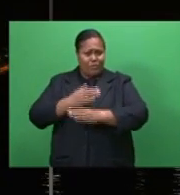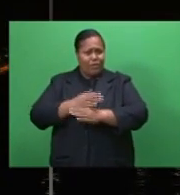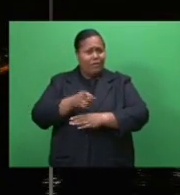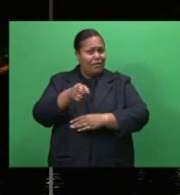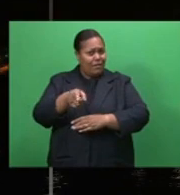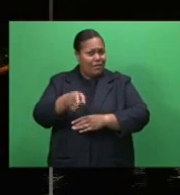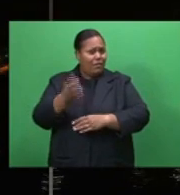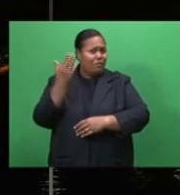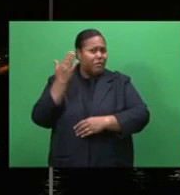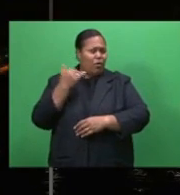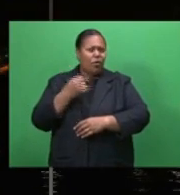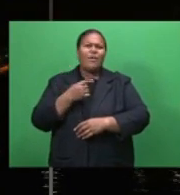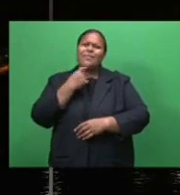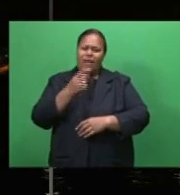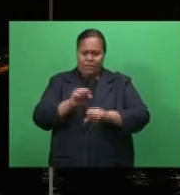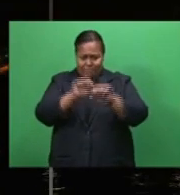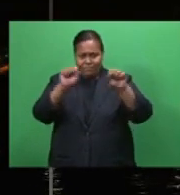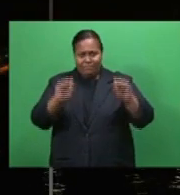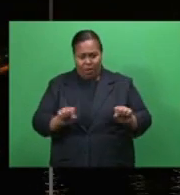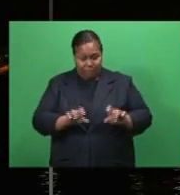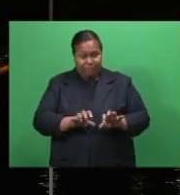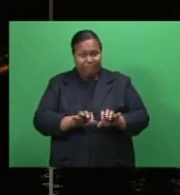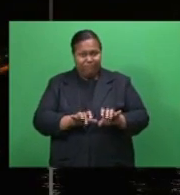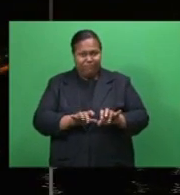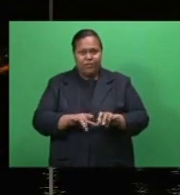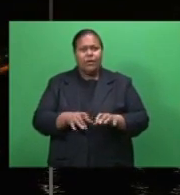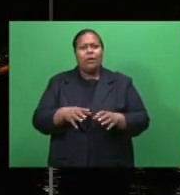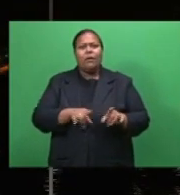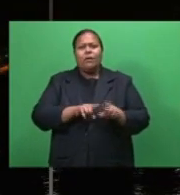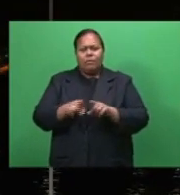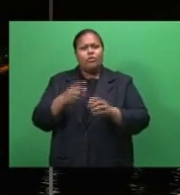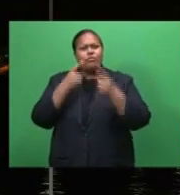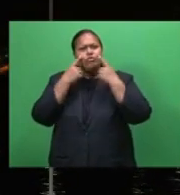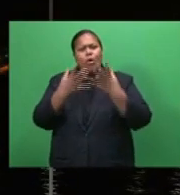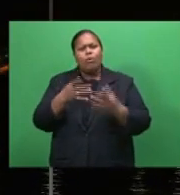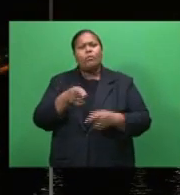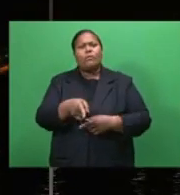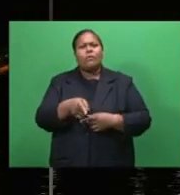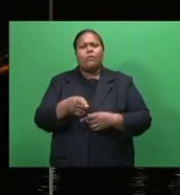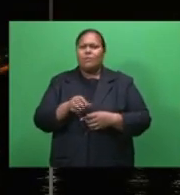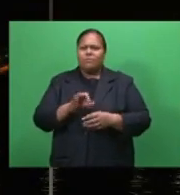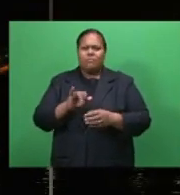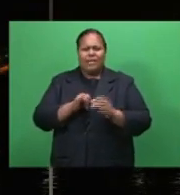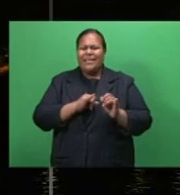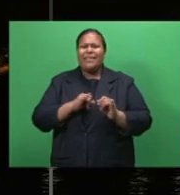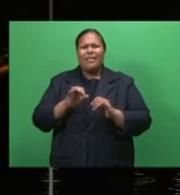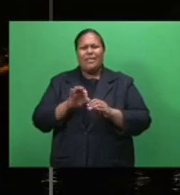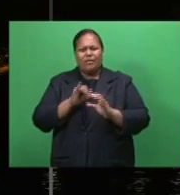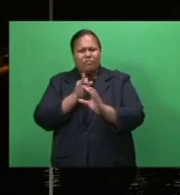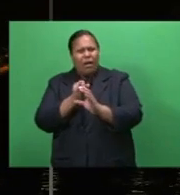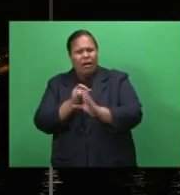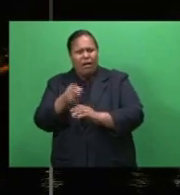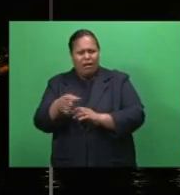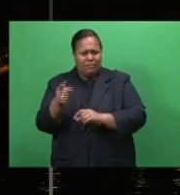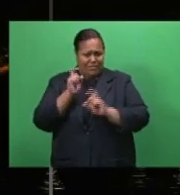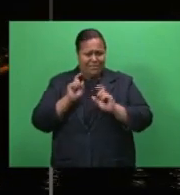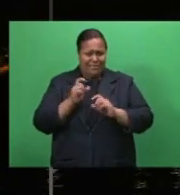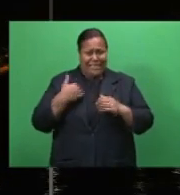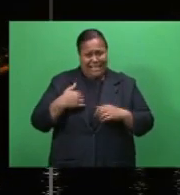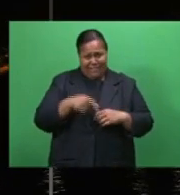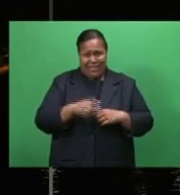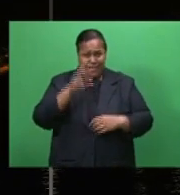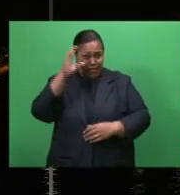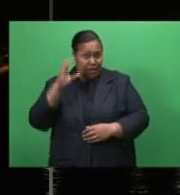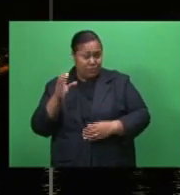of the immigration system left them classified as illegal immigrants. Representing the former soldiers, lawyer Vinita